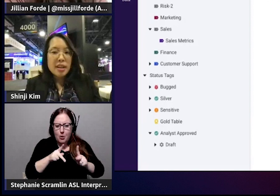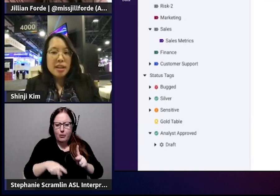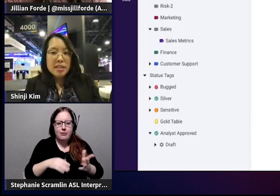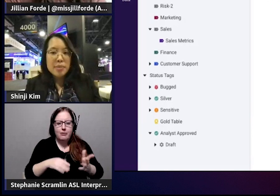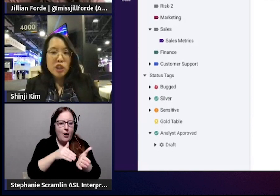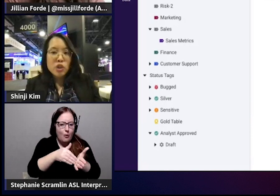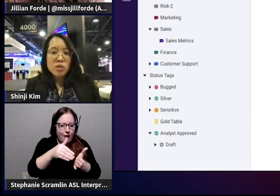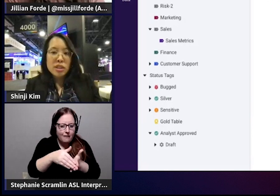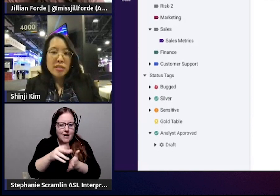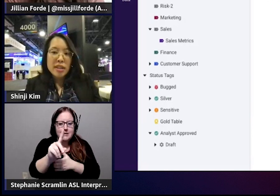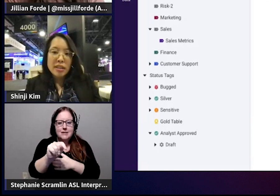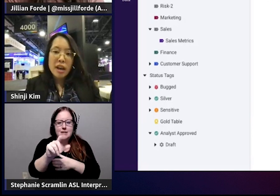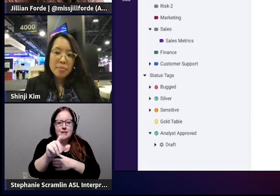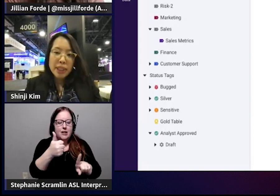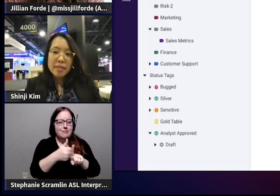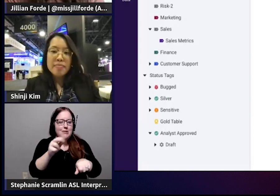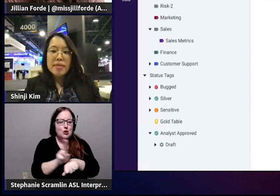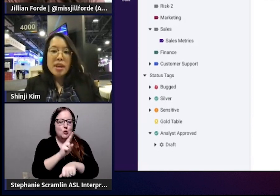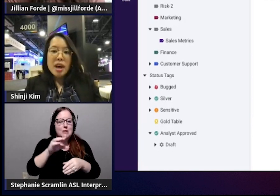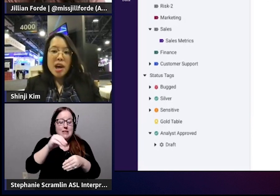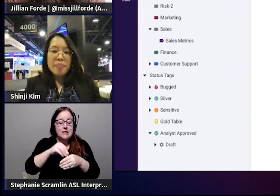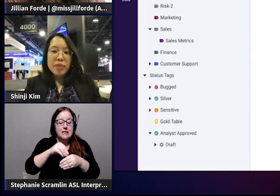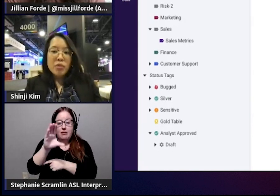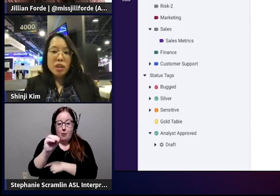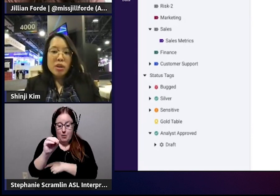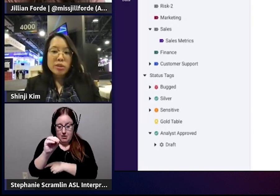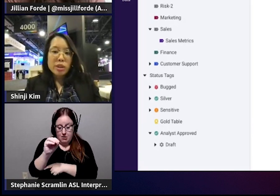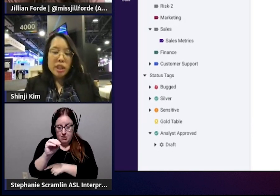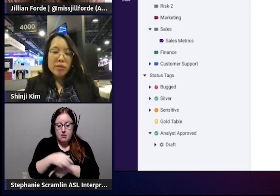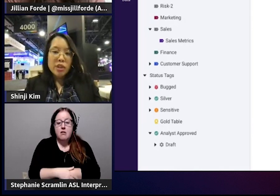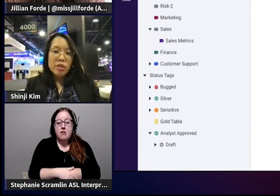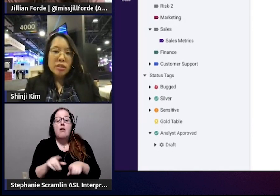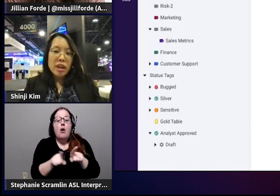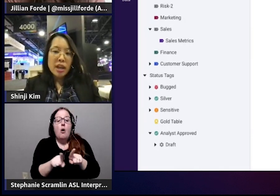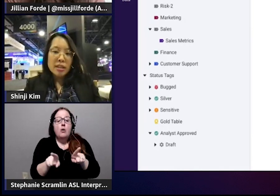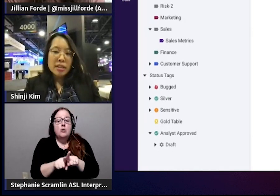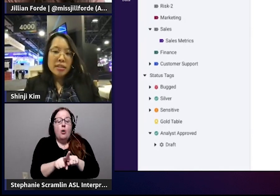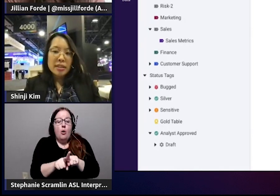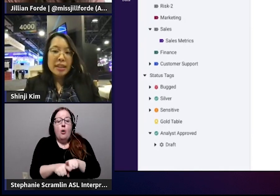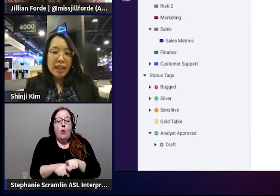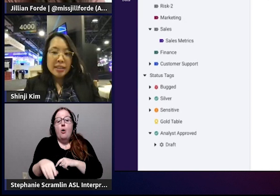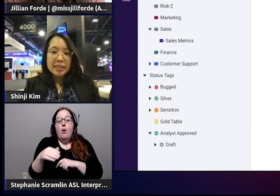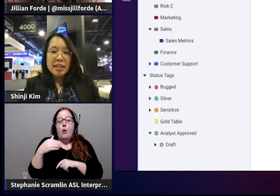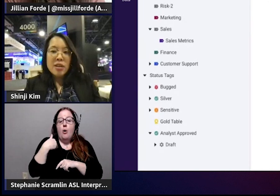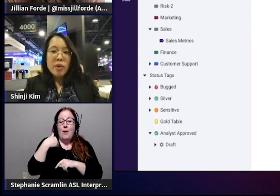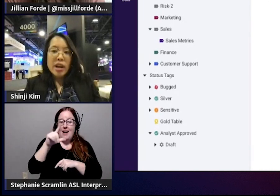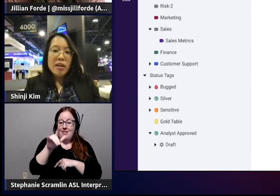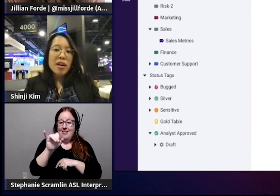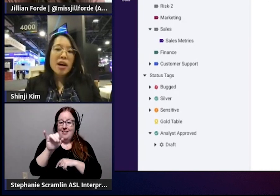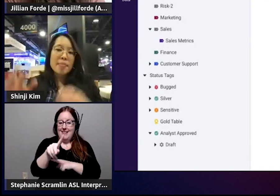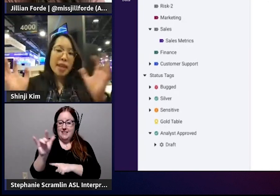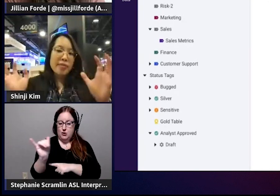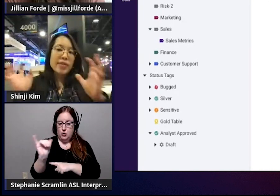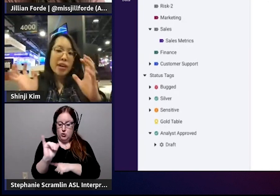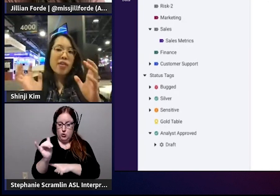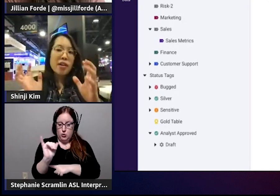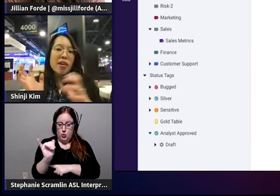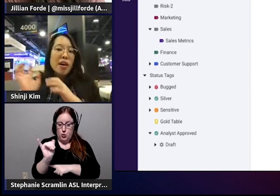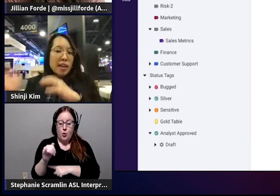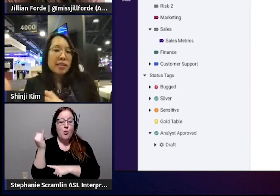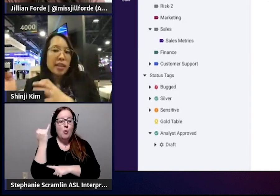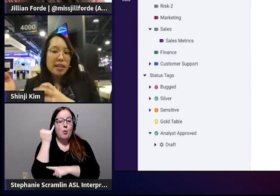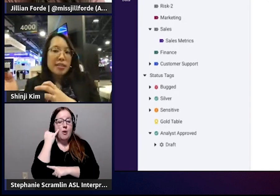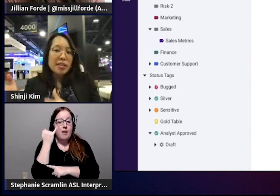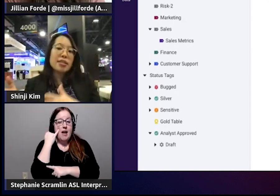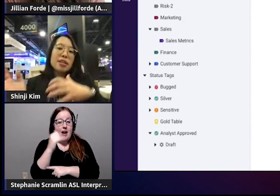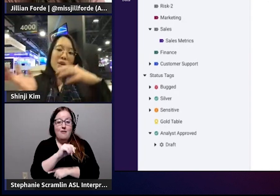this data is being used inside the company. We'll also give you these links where if there are